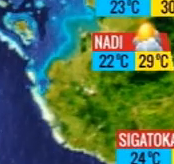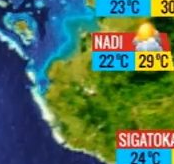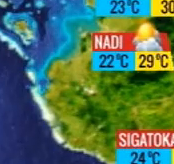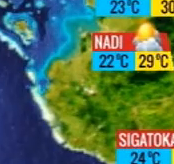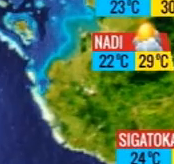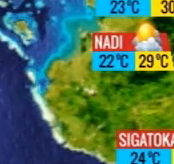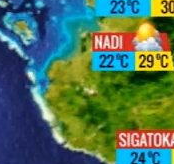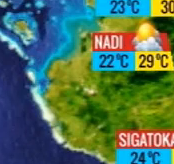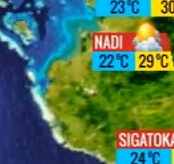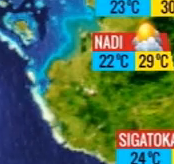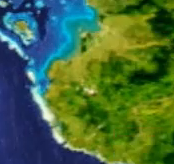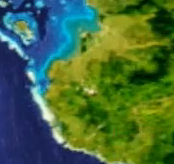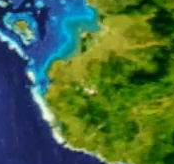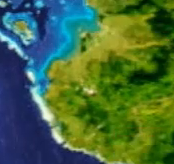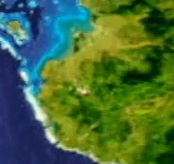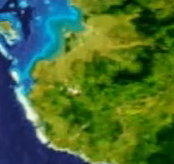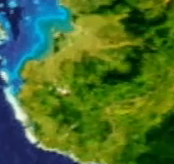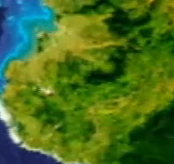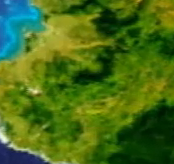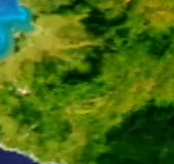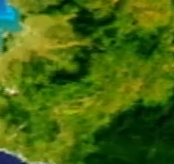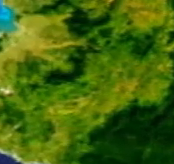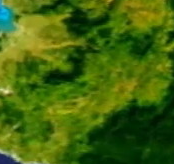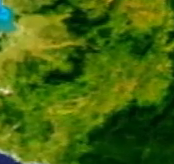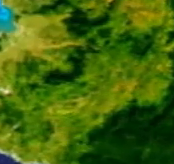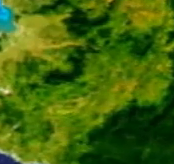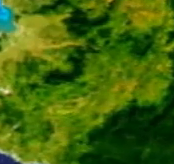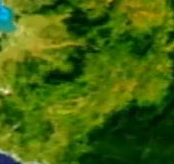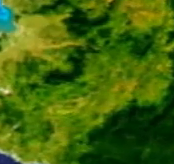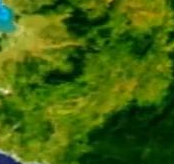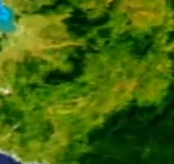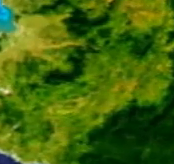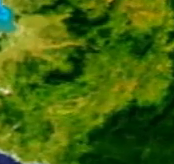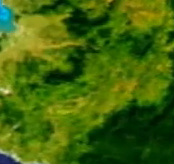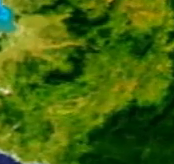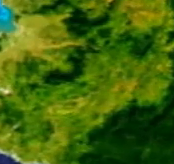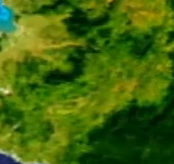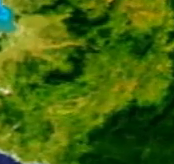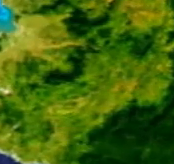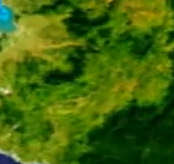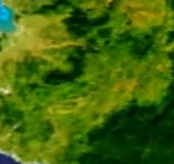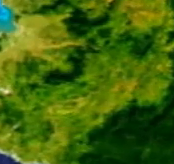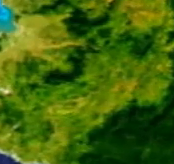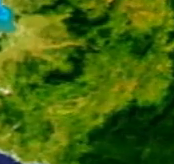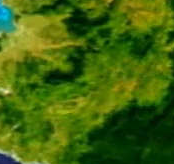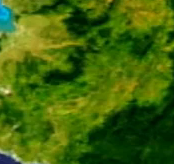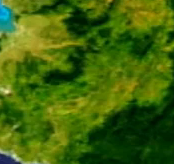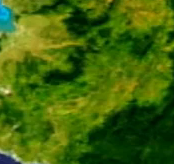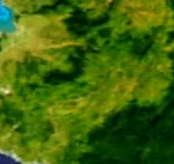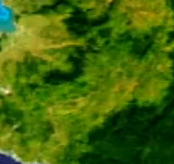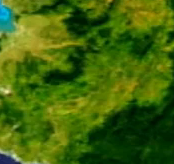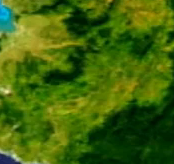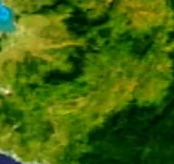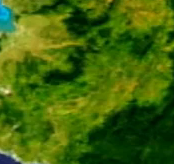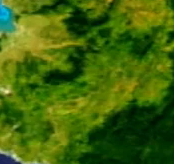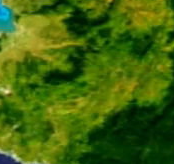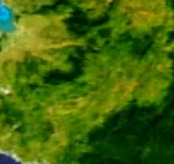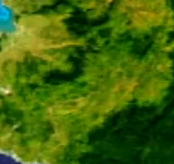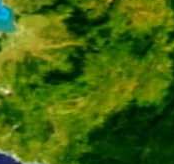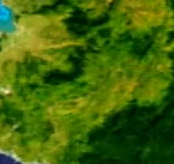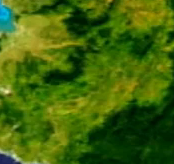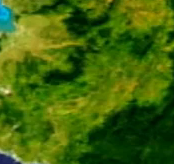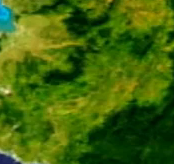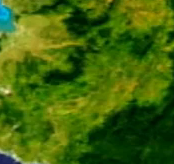we'll have overnight showers. Eastwards from Peck Harbour to Suva, overnight conditions where you definitely cannot dry